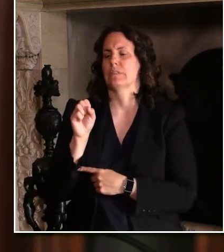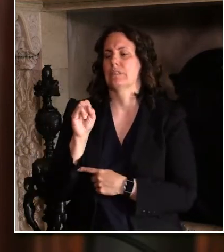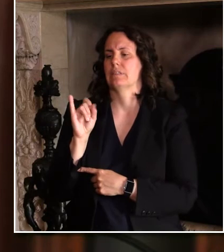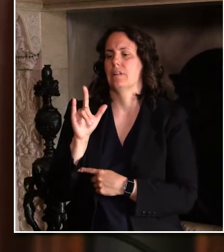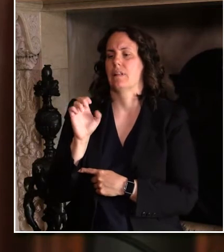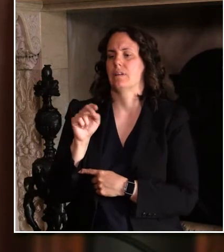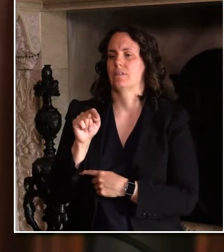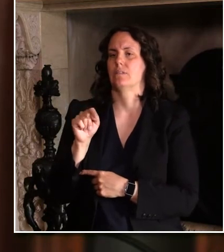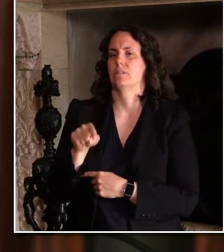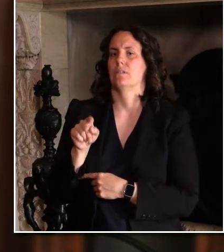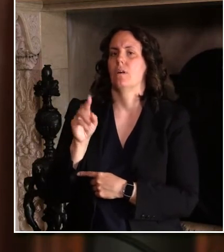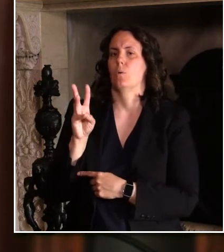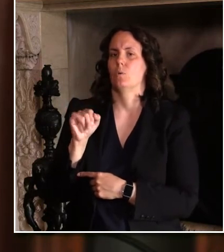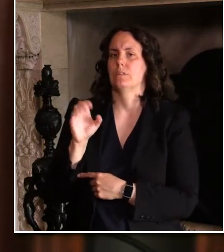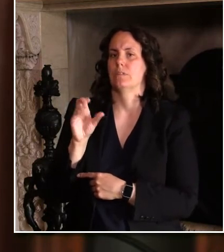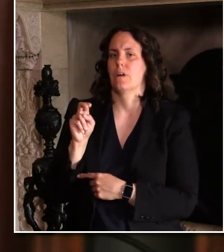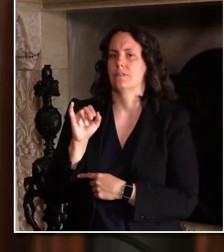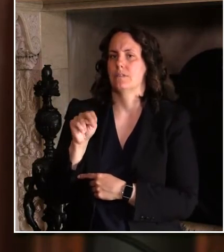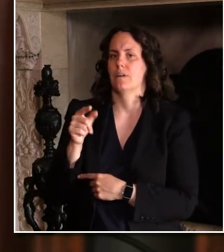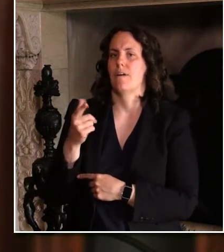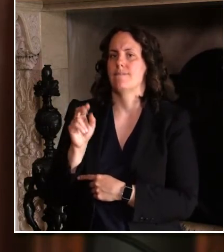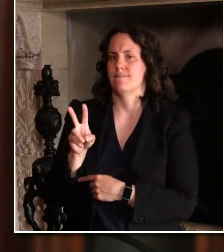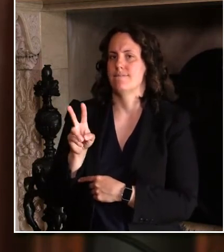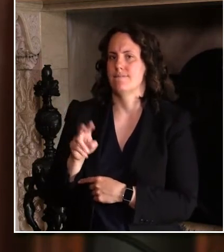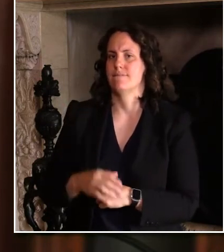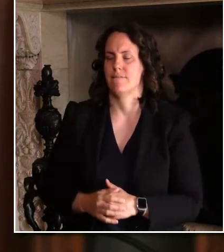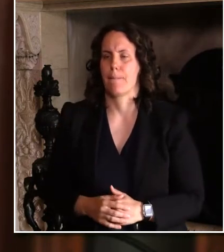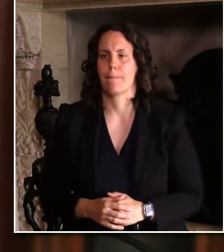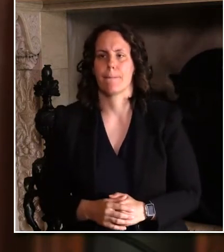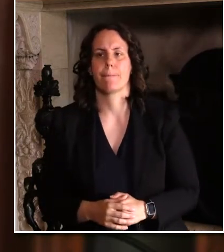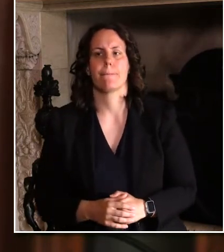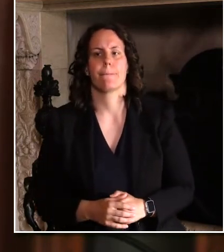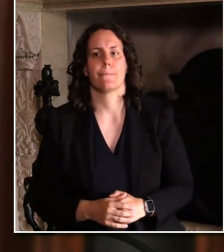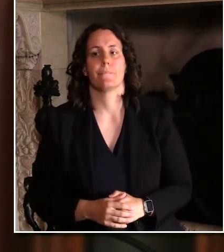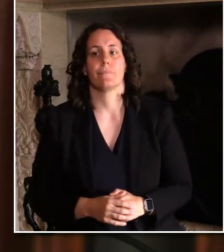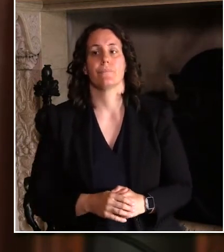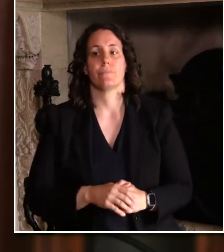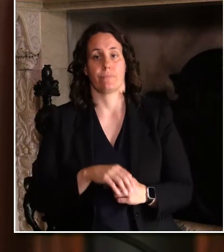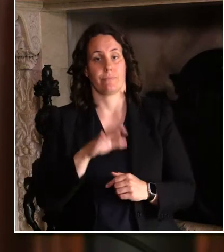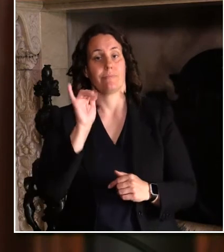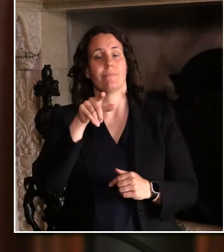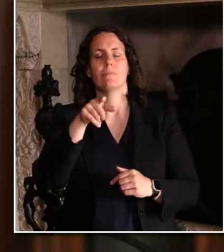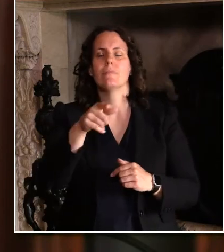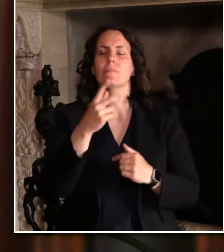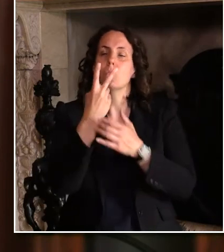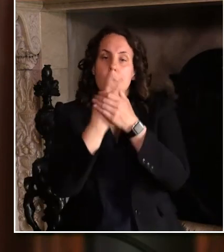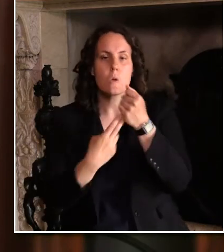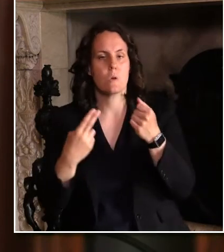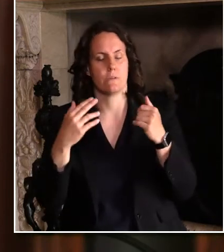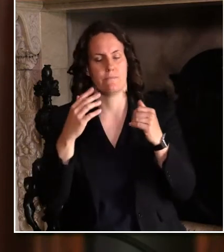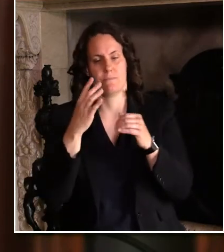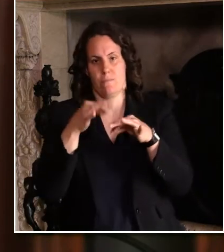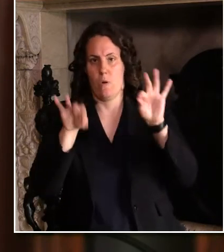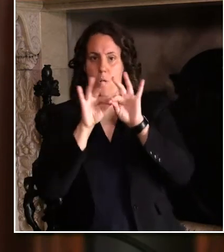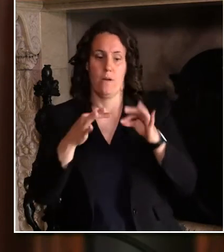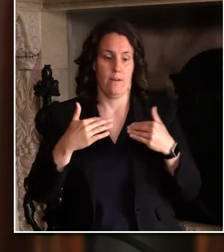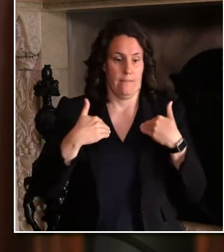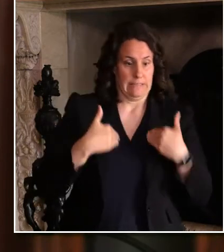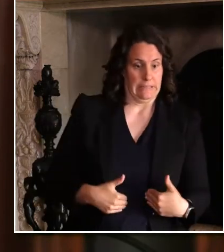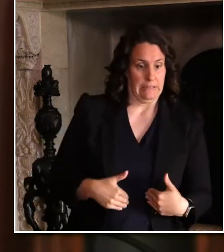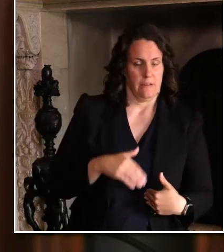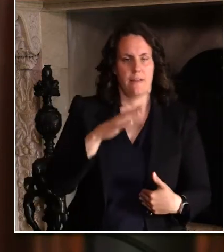physical and your emotional health. They're interconnected and both deserve attention and care. And remember, it is